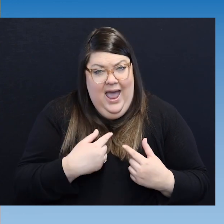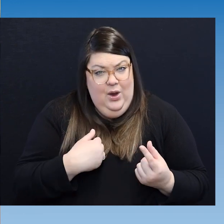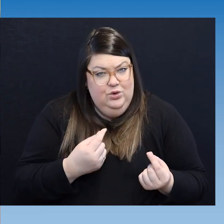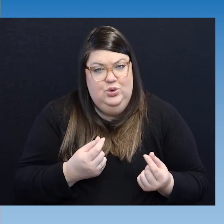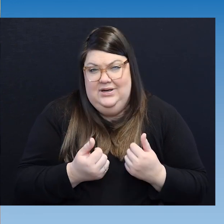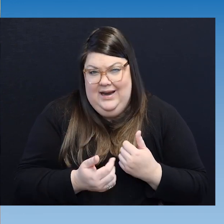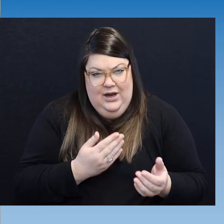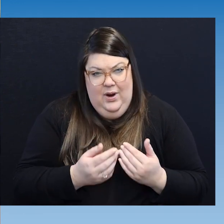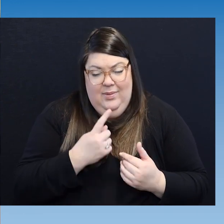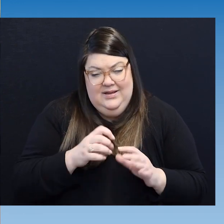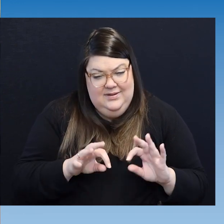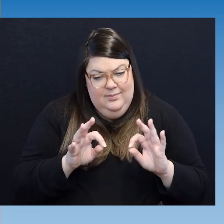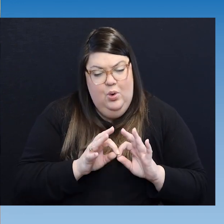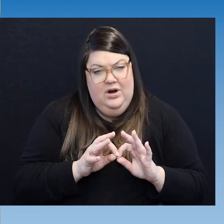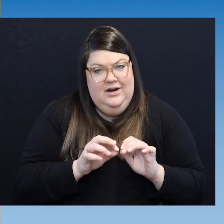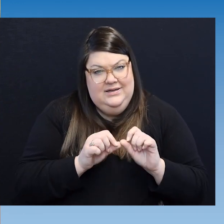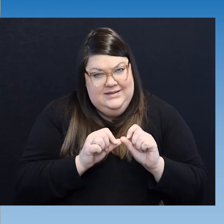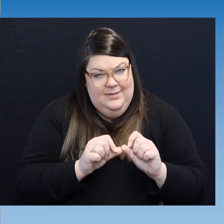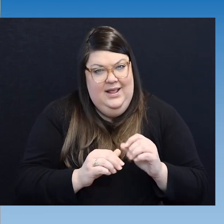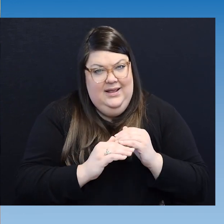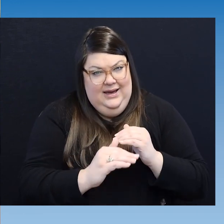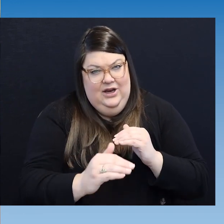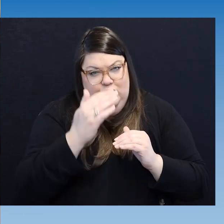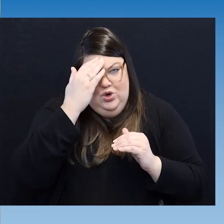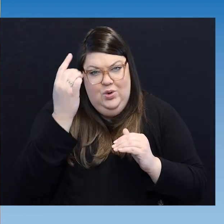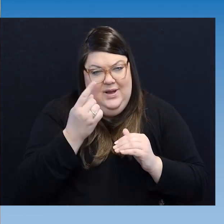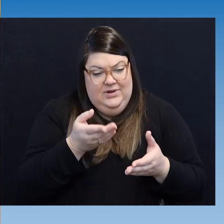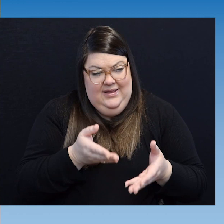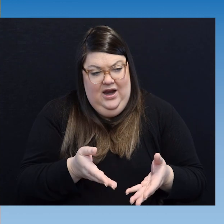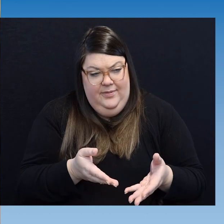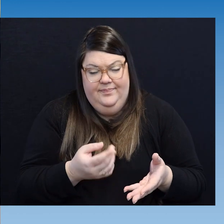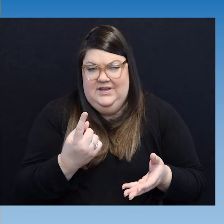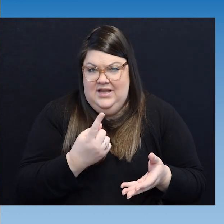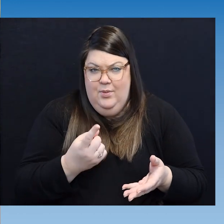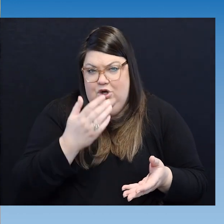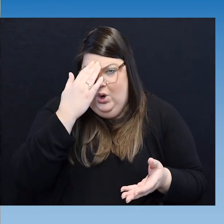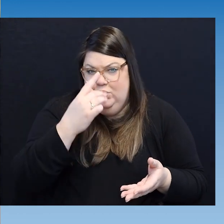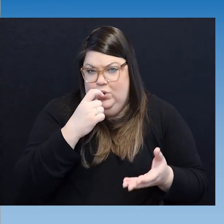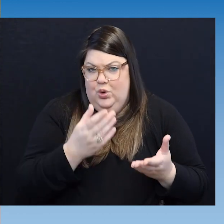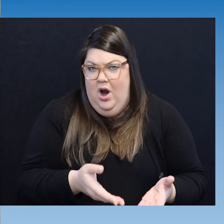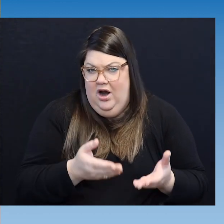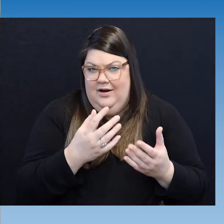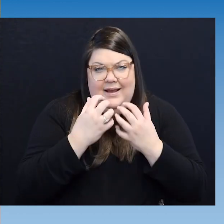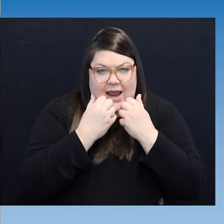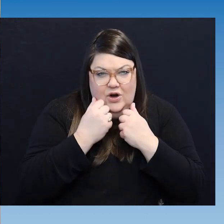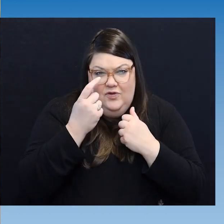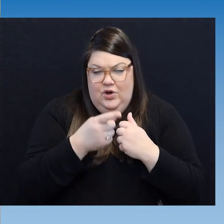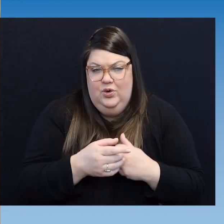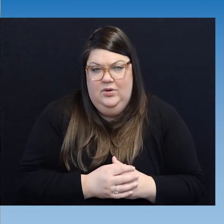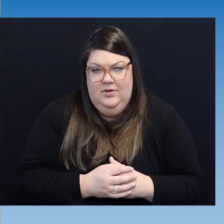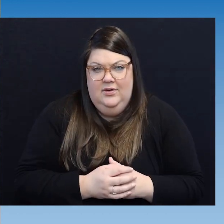it anyway, because it's so important with the stability, knowing that somebody's there, knowing that somebody knows you, knowing that somebody cares for